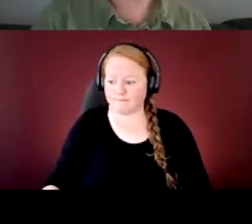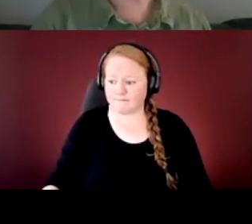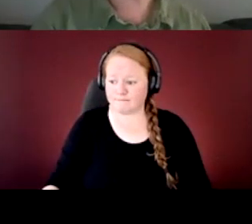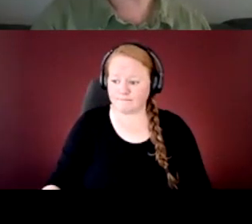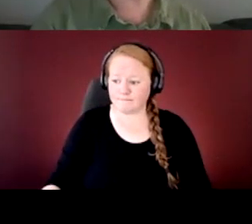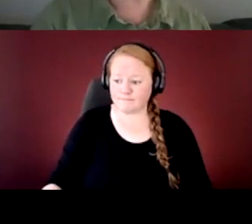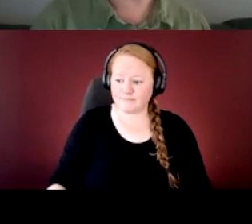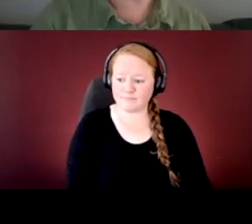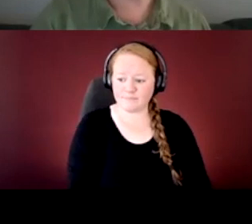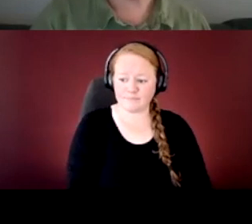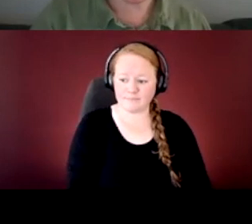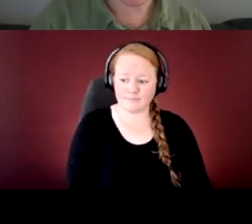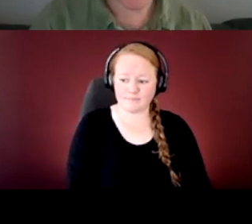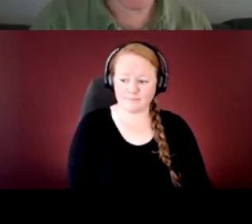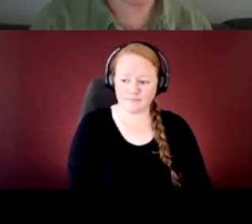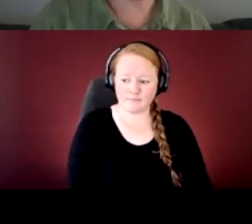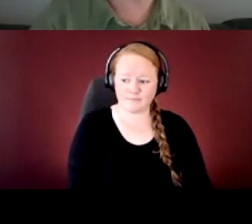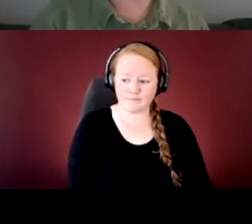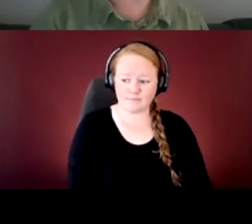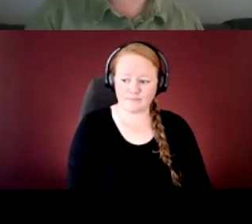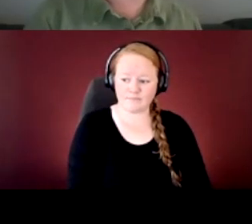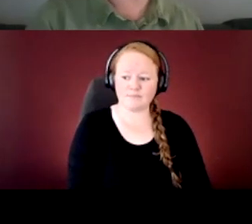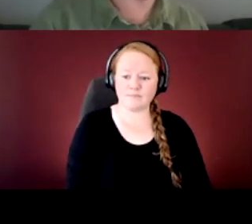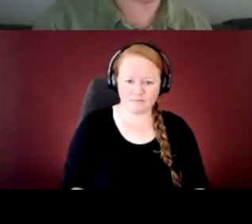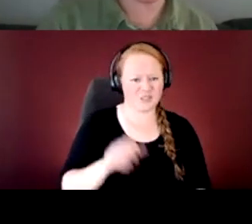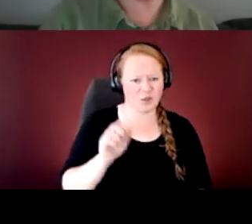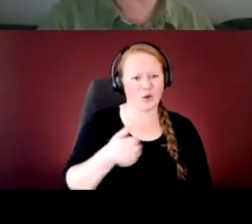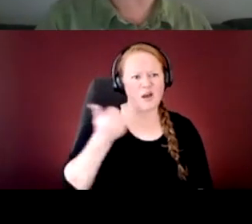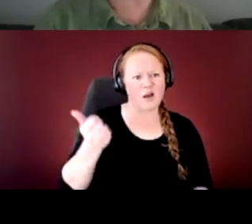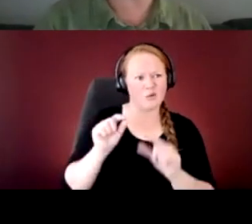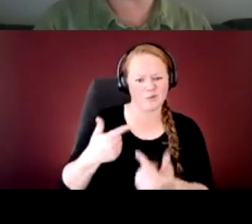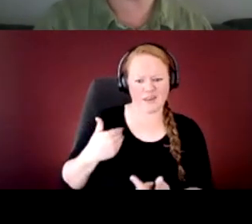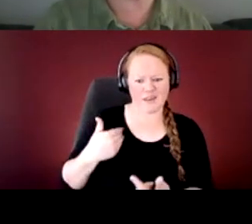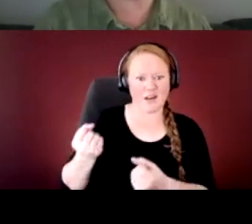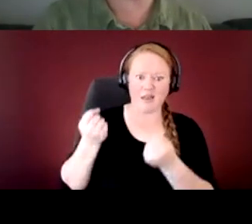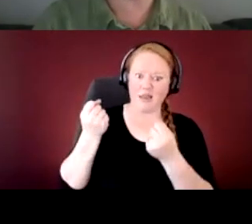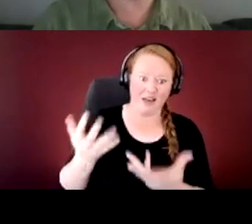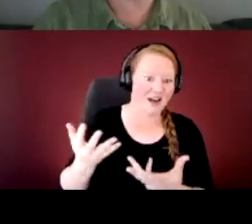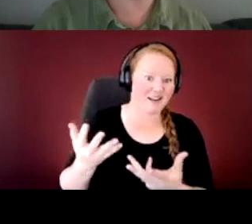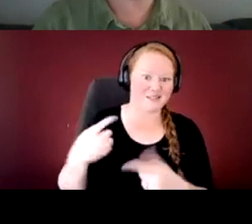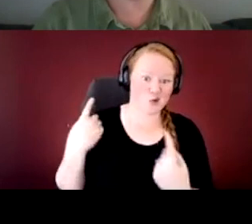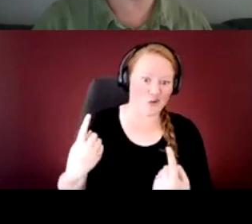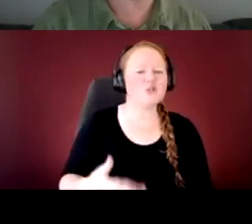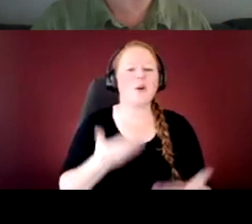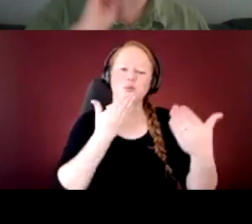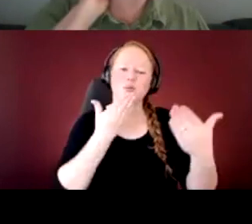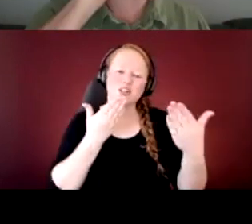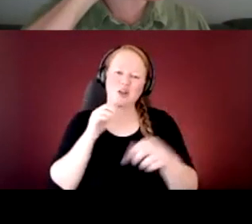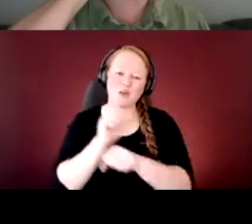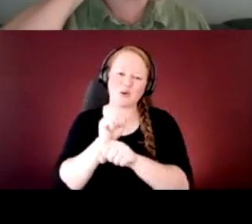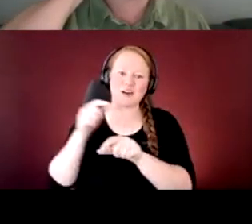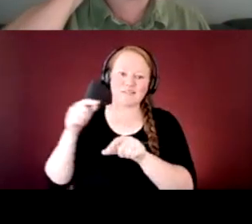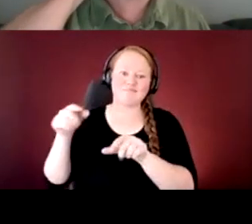Great. So another group that has a lot of stuff already so far. So we really appreciate the work that this group has done. Is there anybody